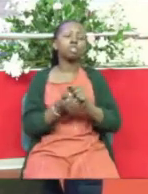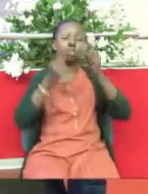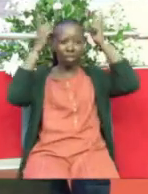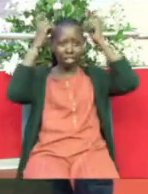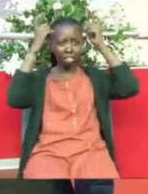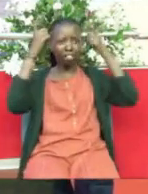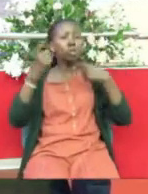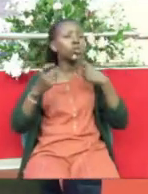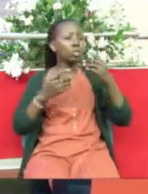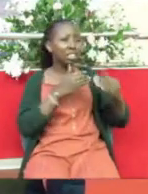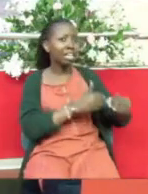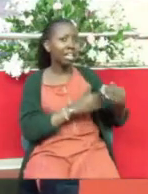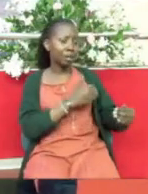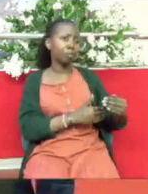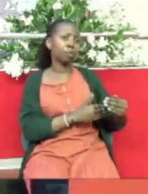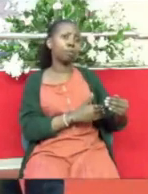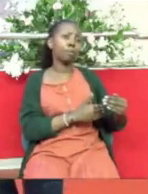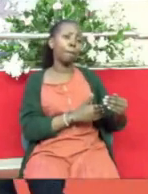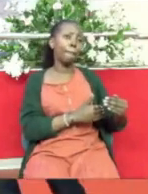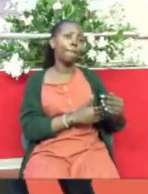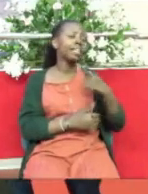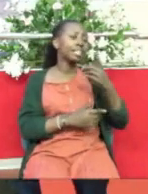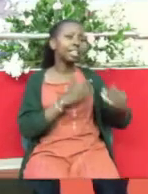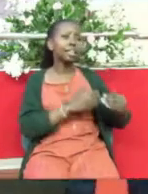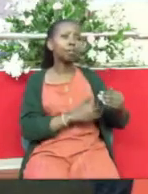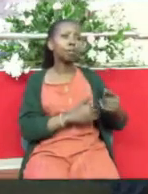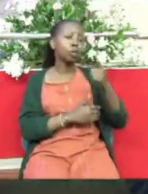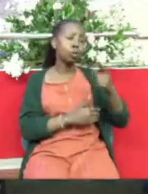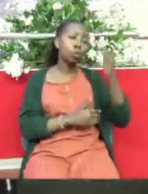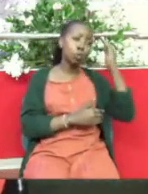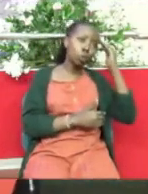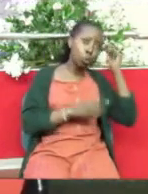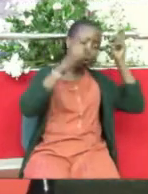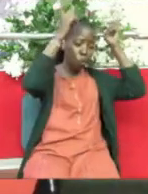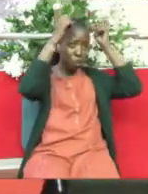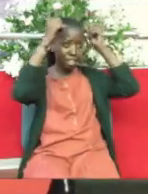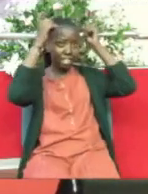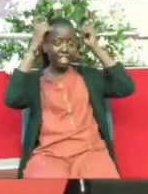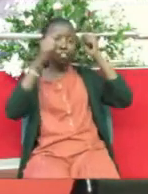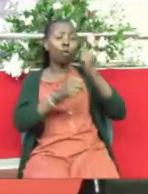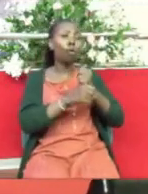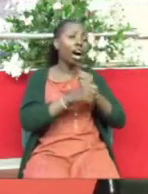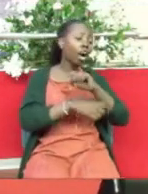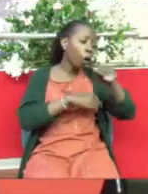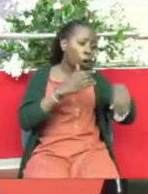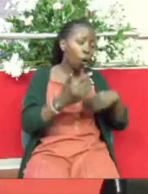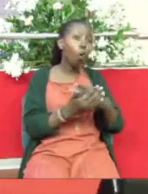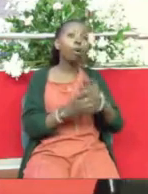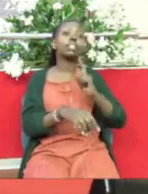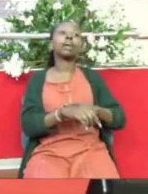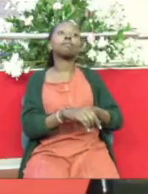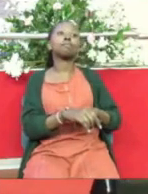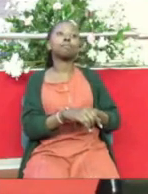neighbor and tell them, my brother, if it's a brother or my sister, tell them, do you know that the enemy is a full-time enemy? Mgeukie jirani